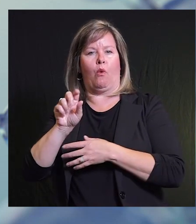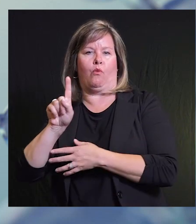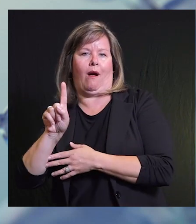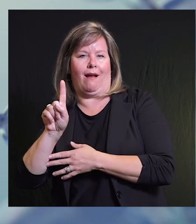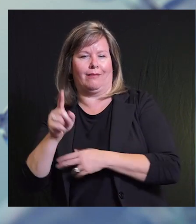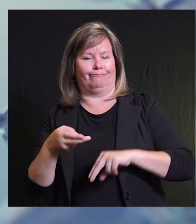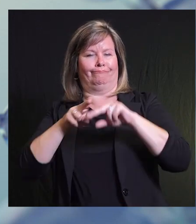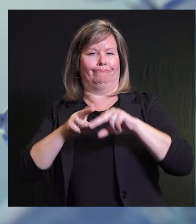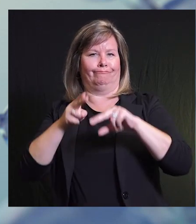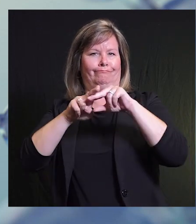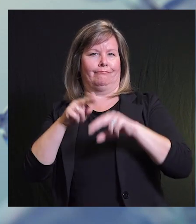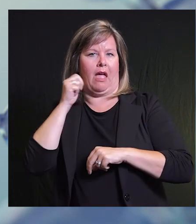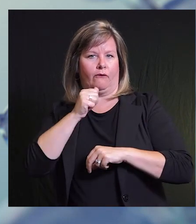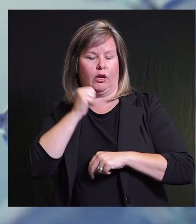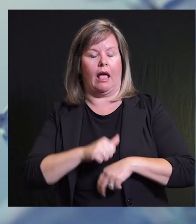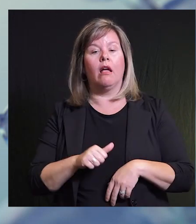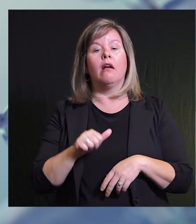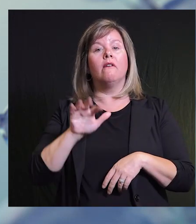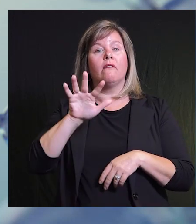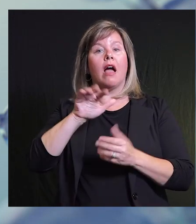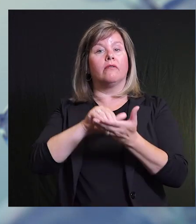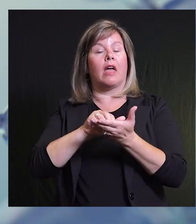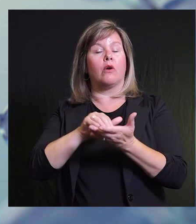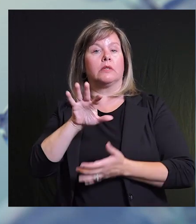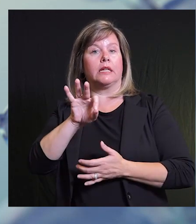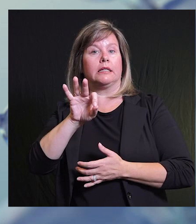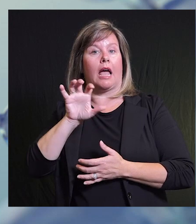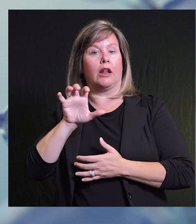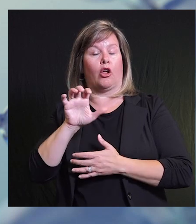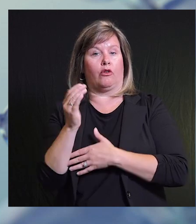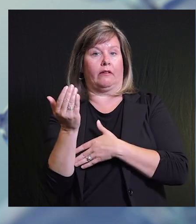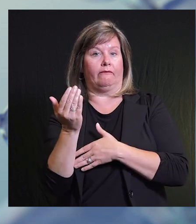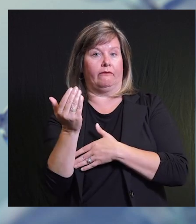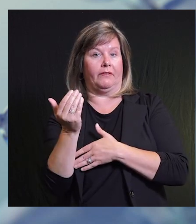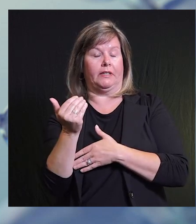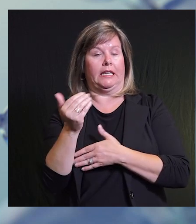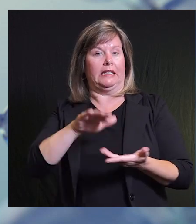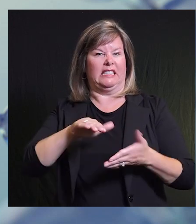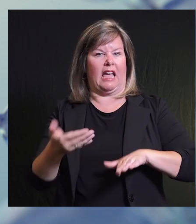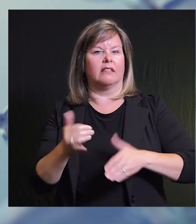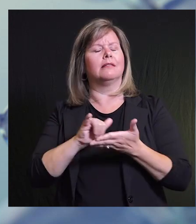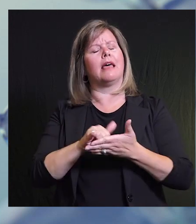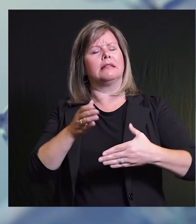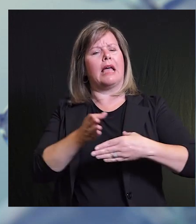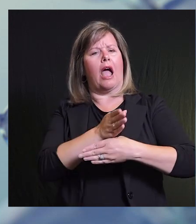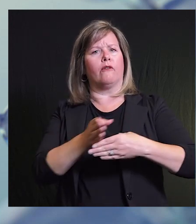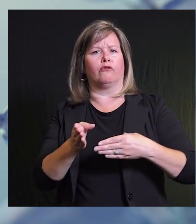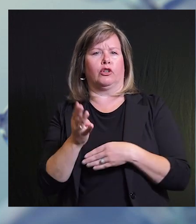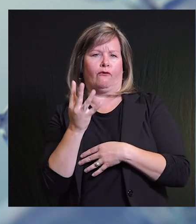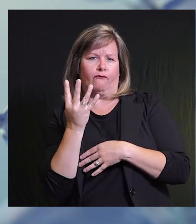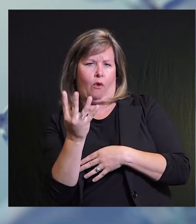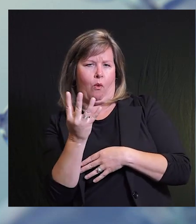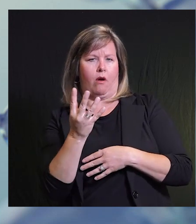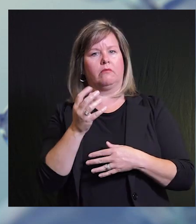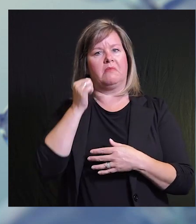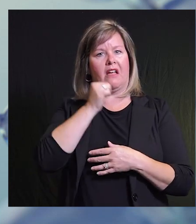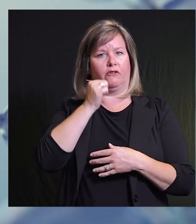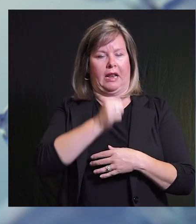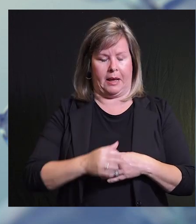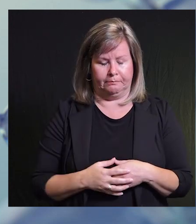cases per day, and 5,915 deaths, an average of 4 deaths per day over the last